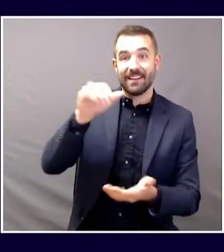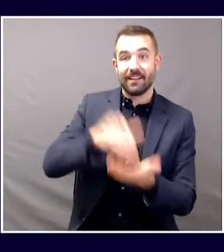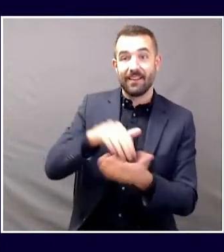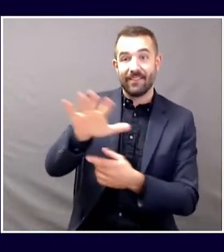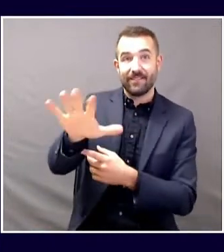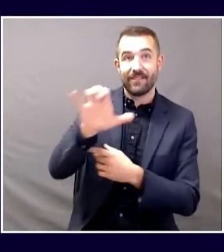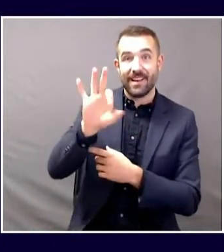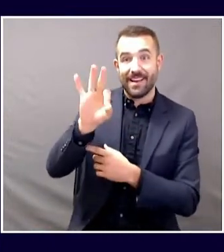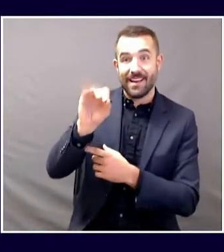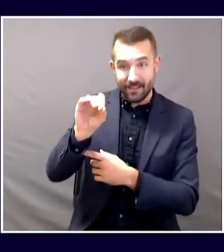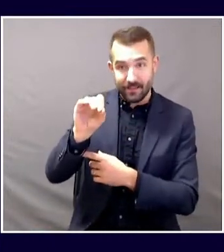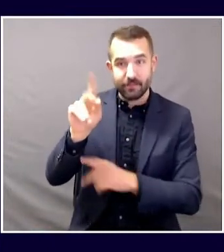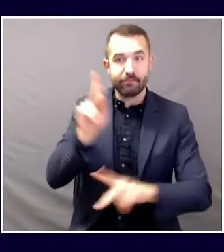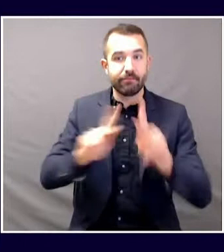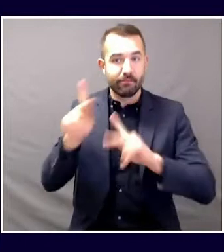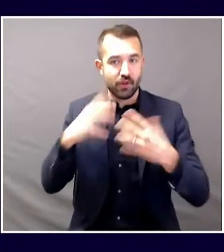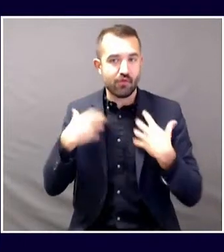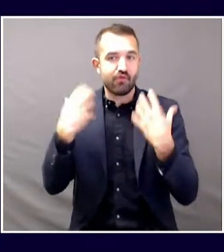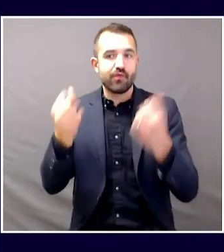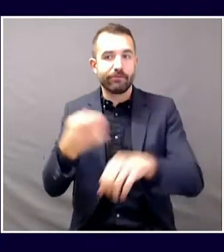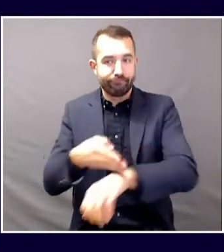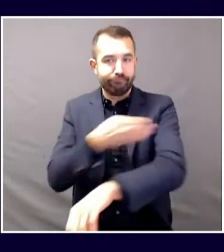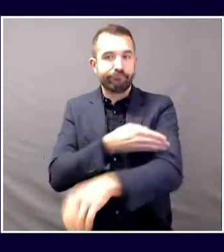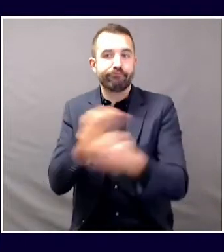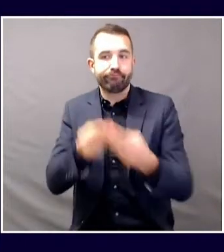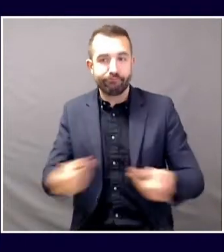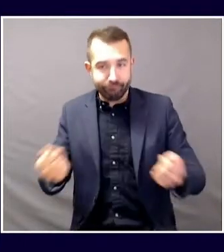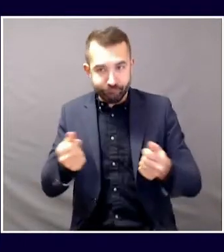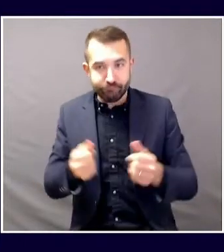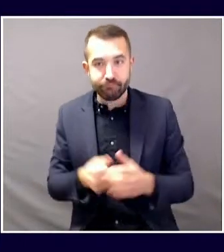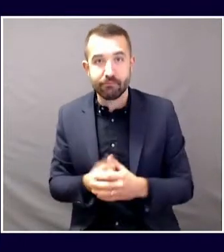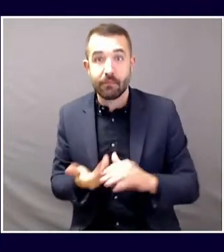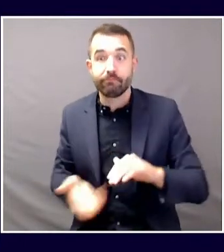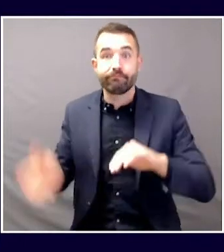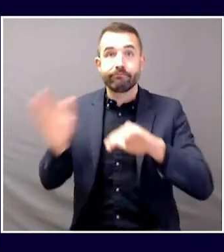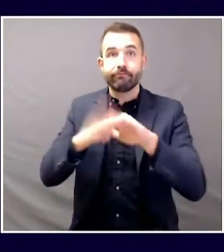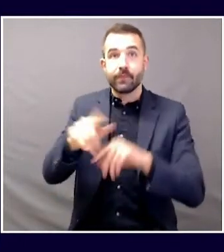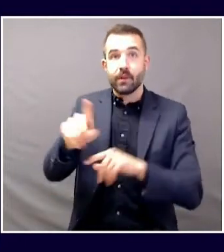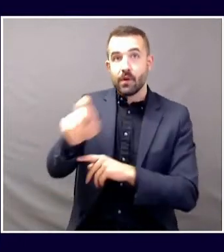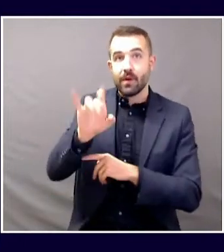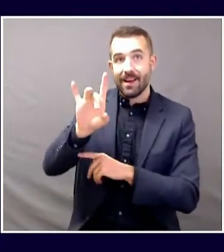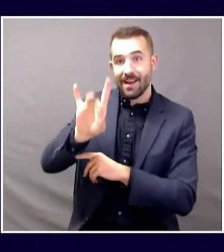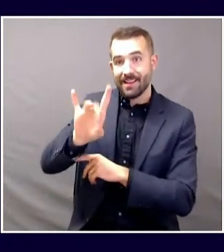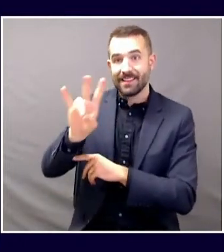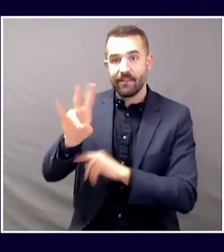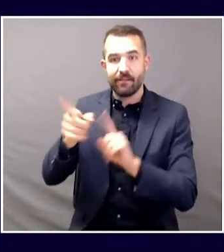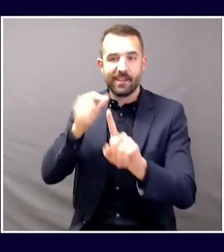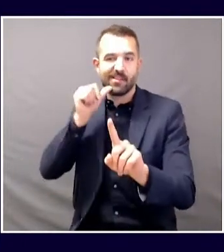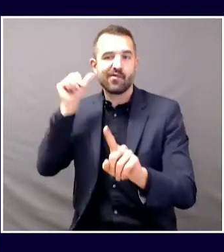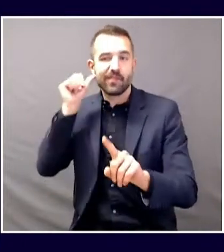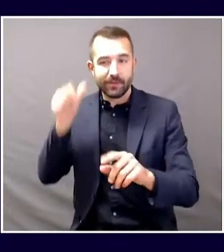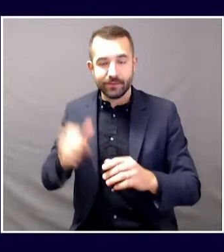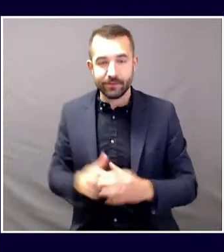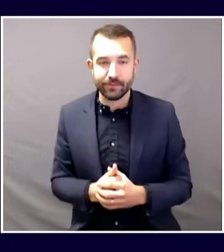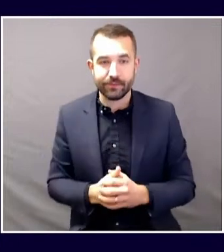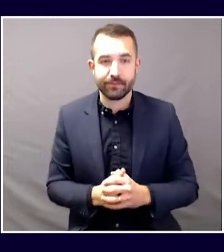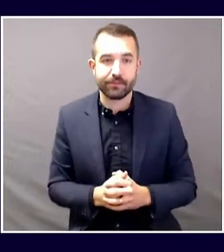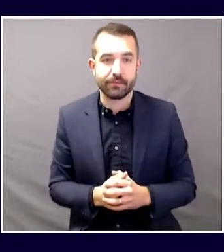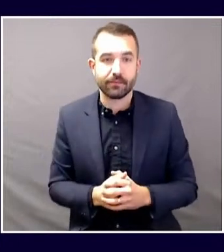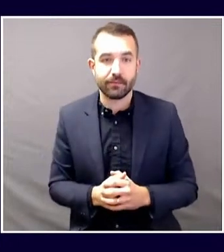7,590 individuals have recovered, an increase of 187 recoveries. Among